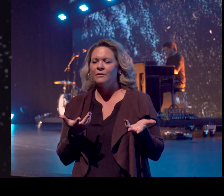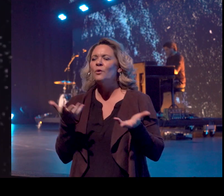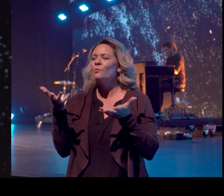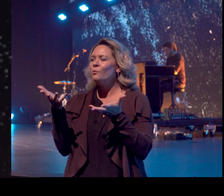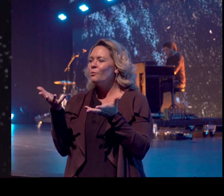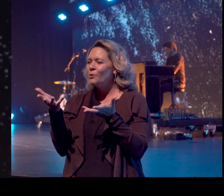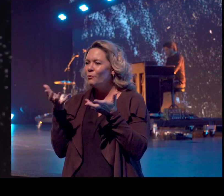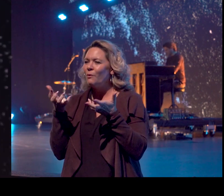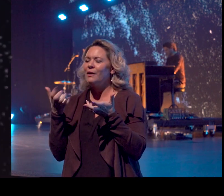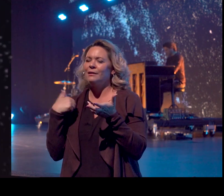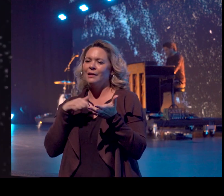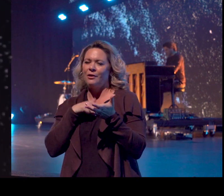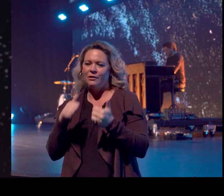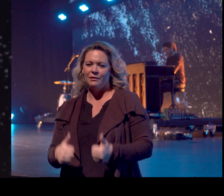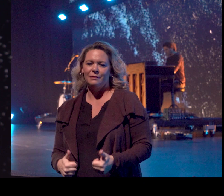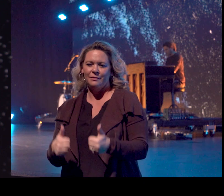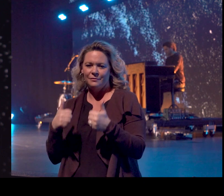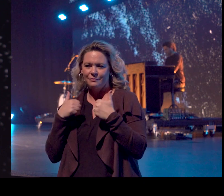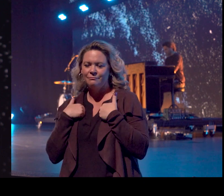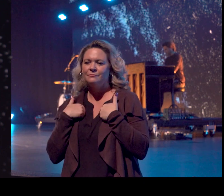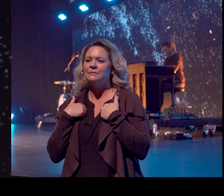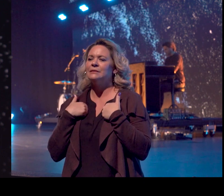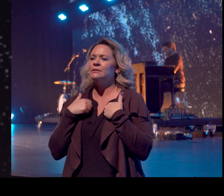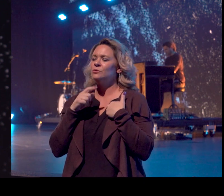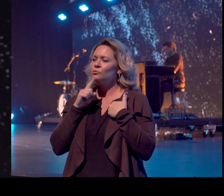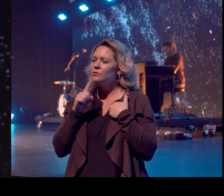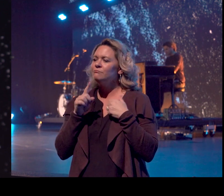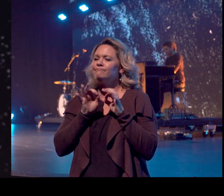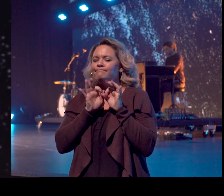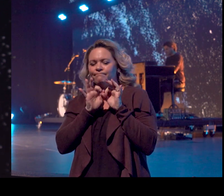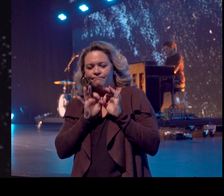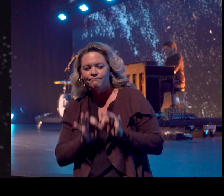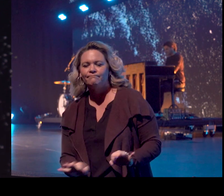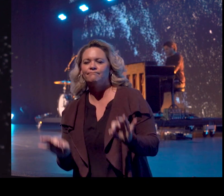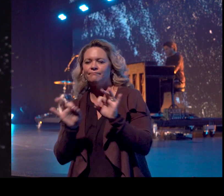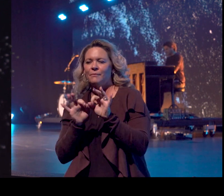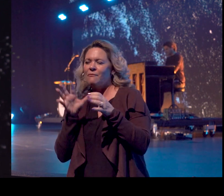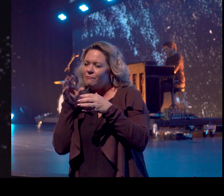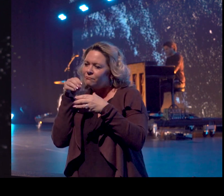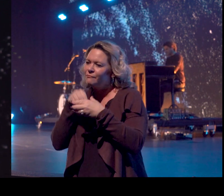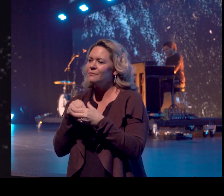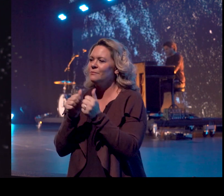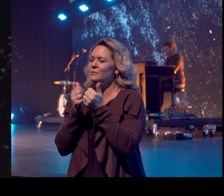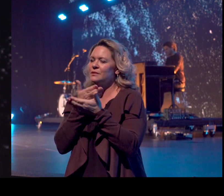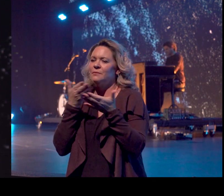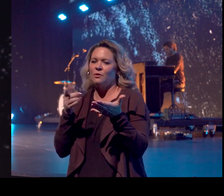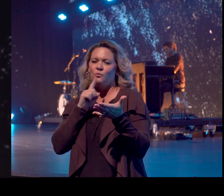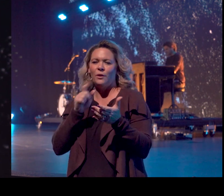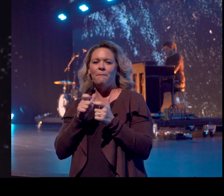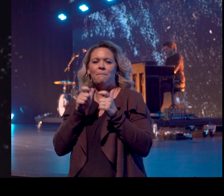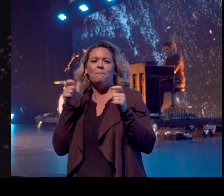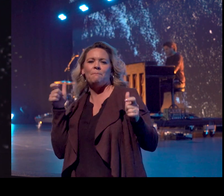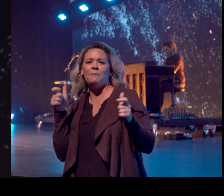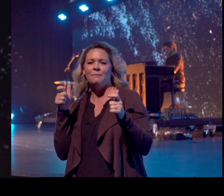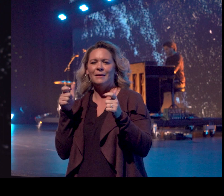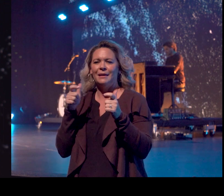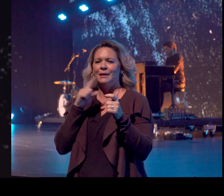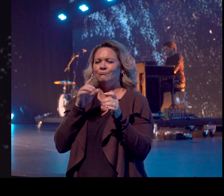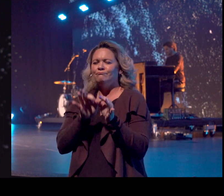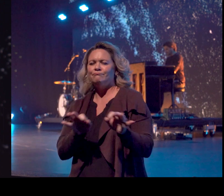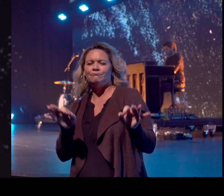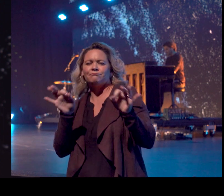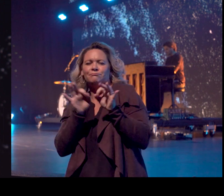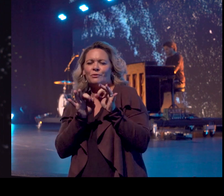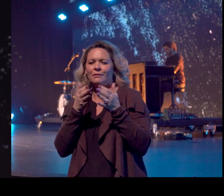ease. What we really want our lives to be is significant and to be a part of something that's bigger